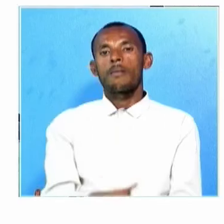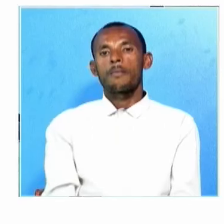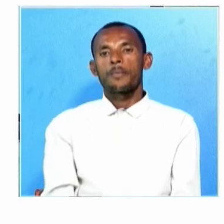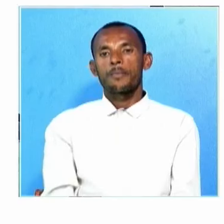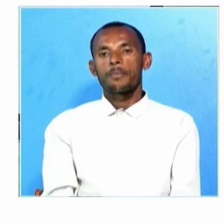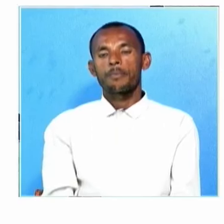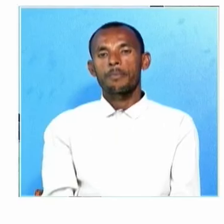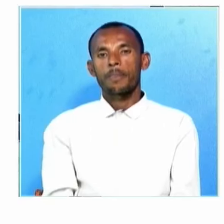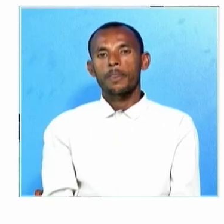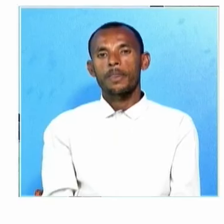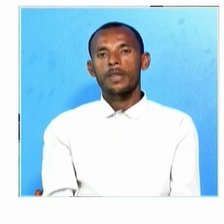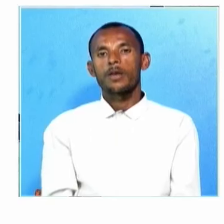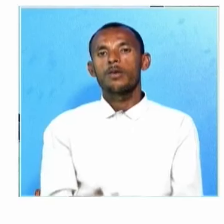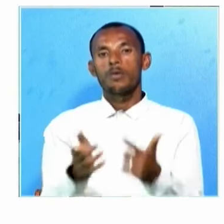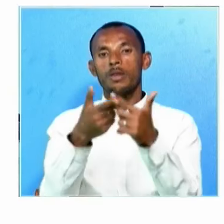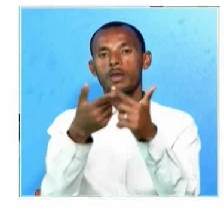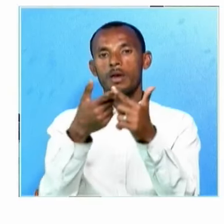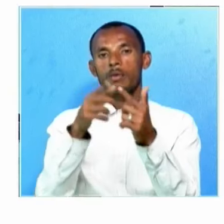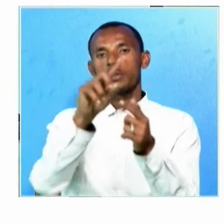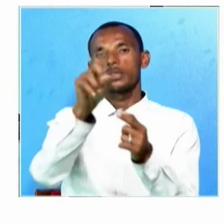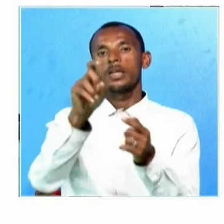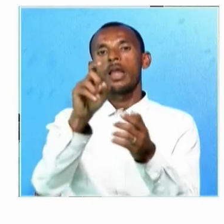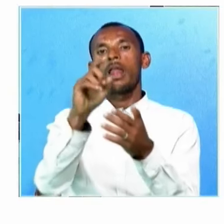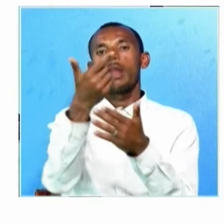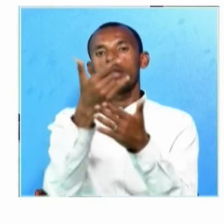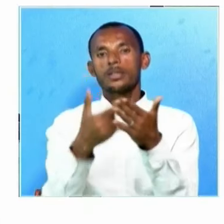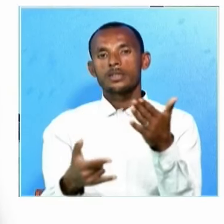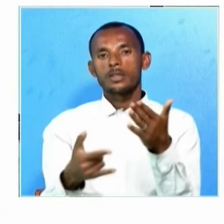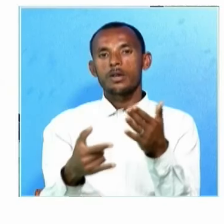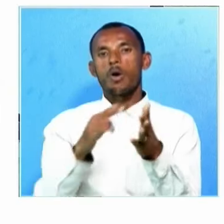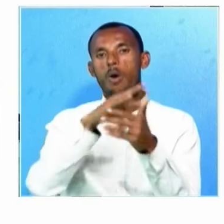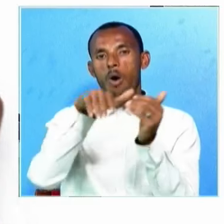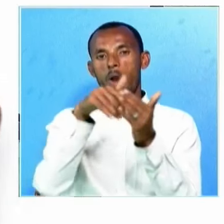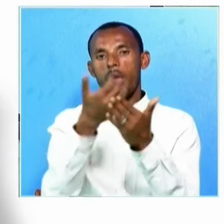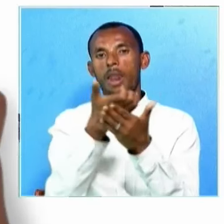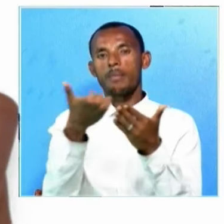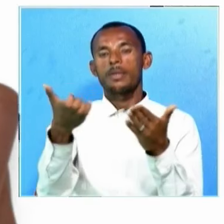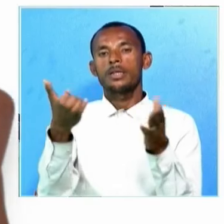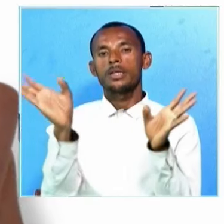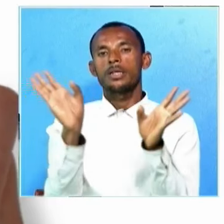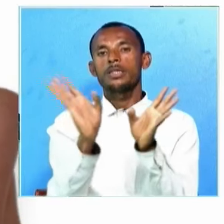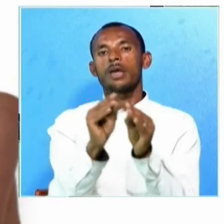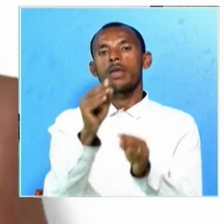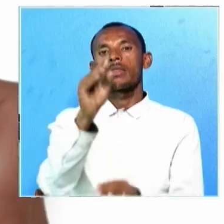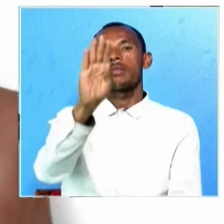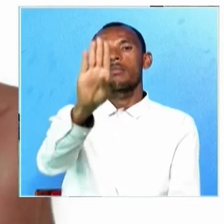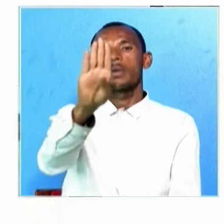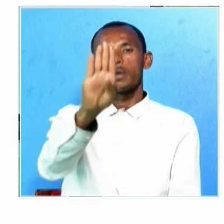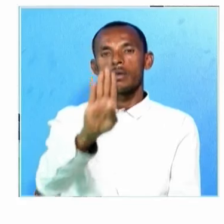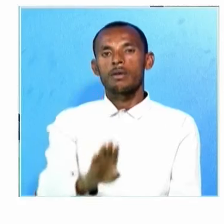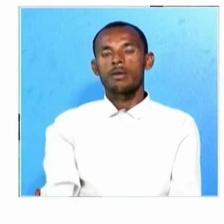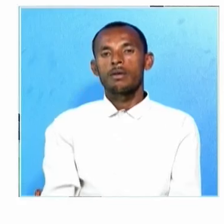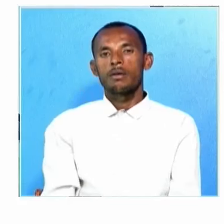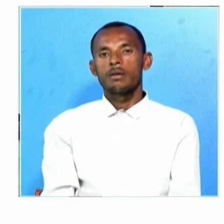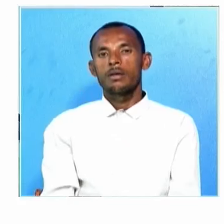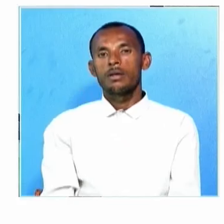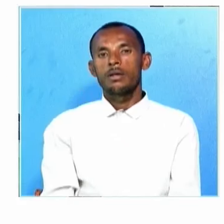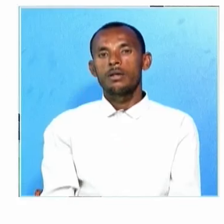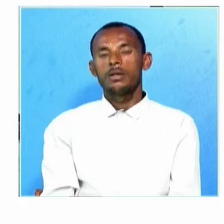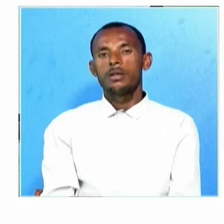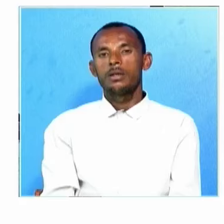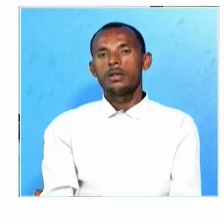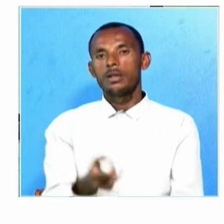A. Second question. List all elements of set B. List all